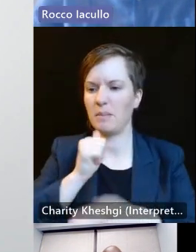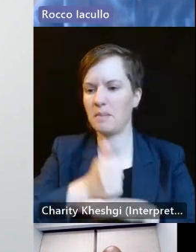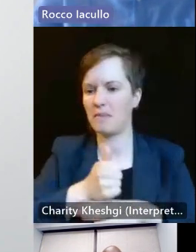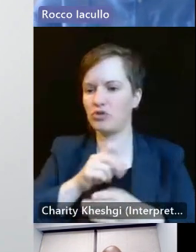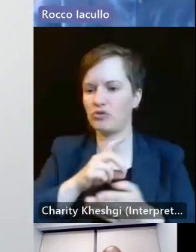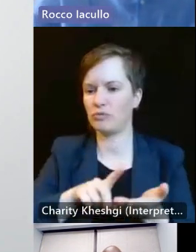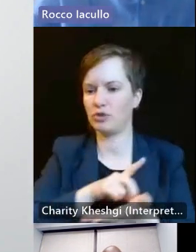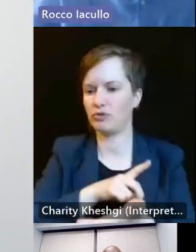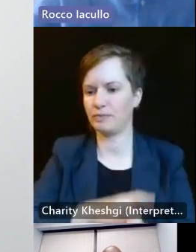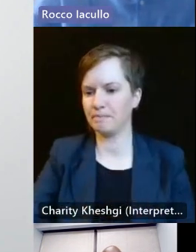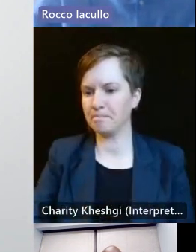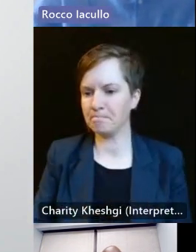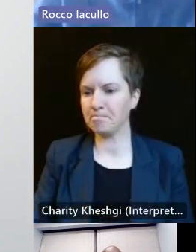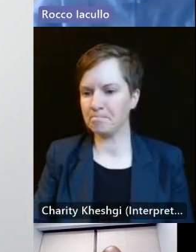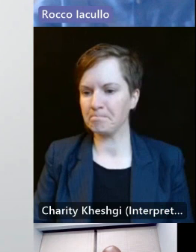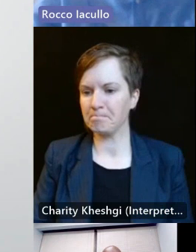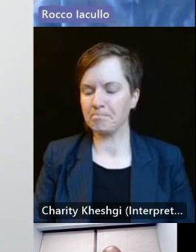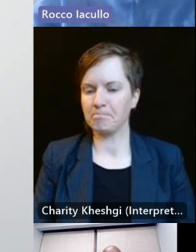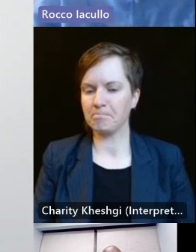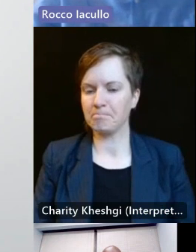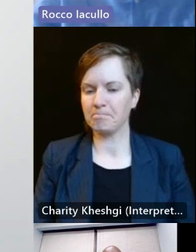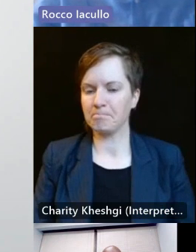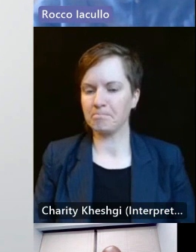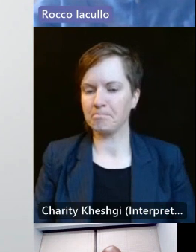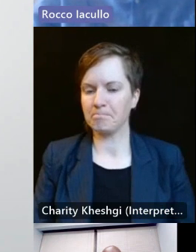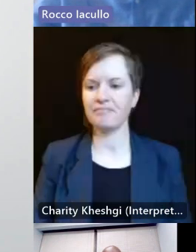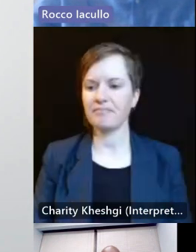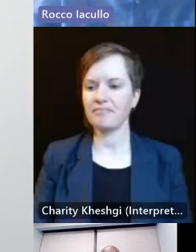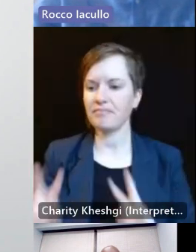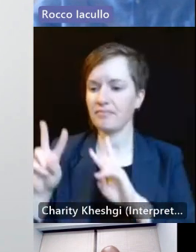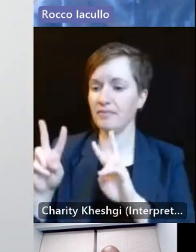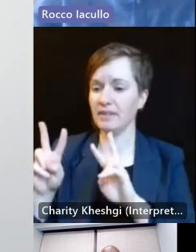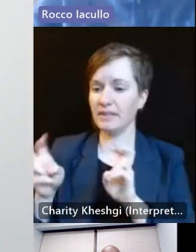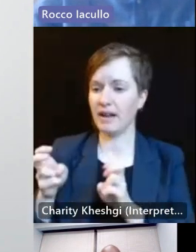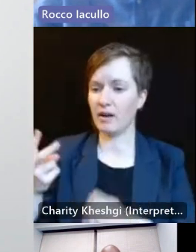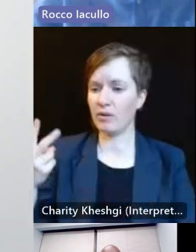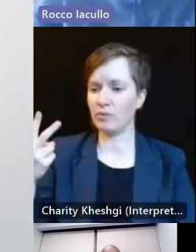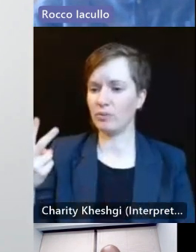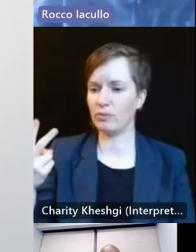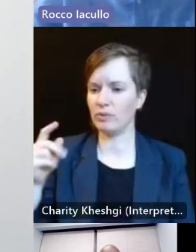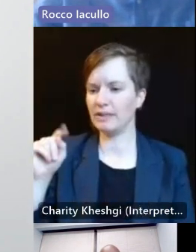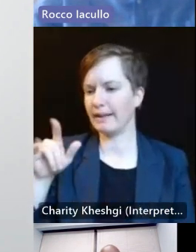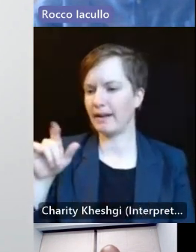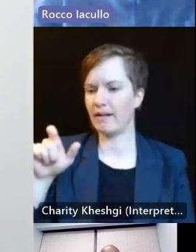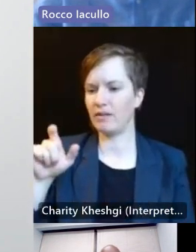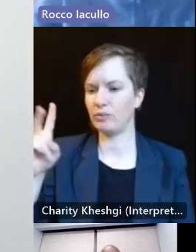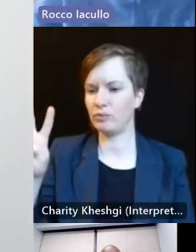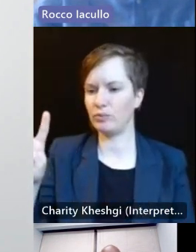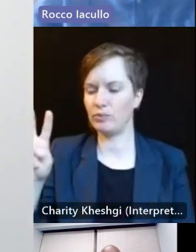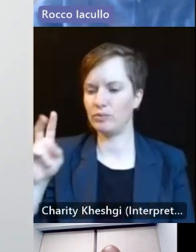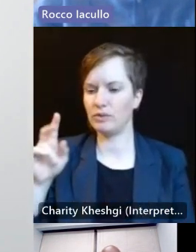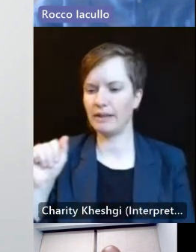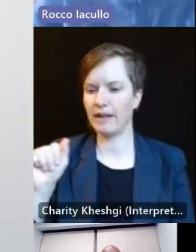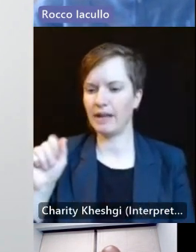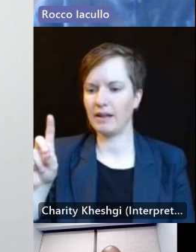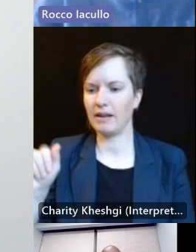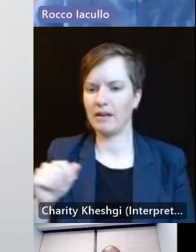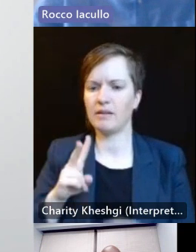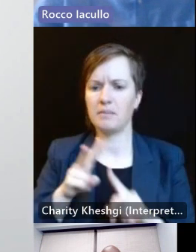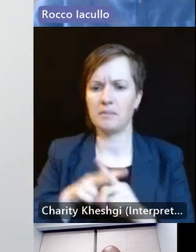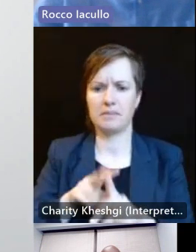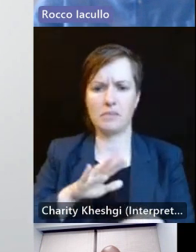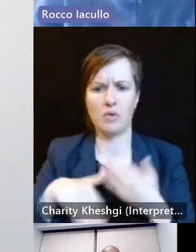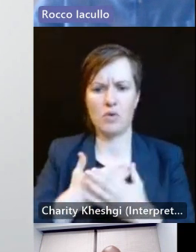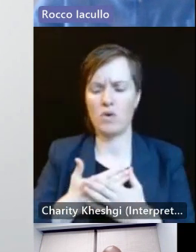So Title II of the ADA applies to all public entities, which include state, county, and